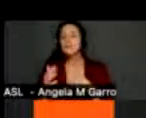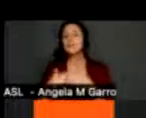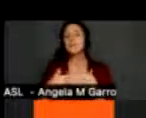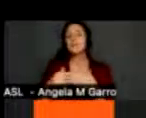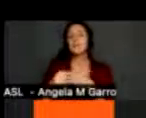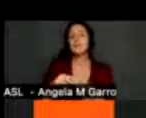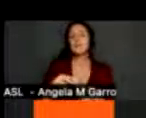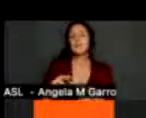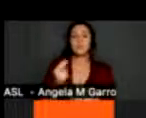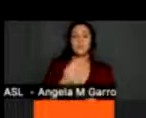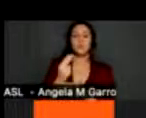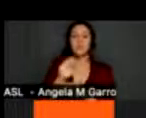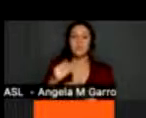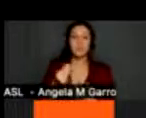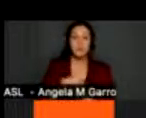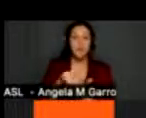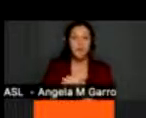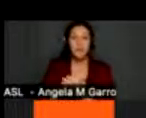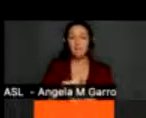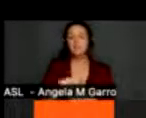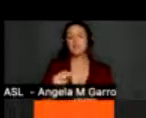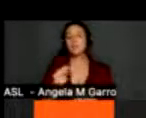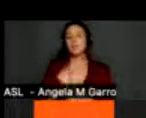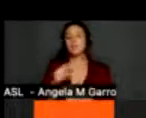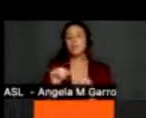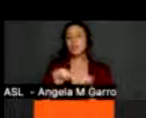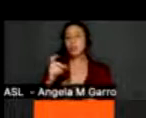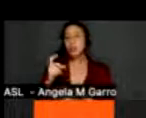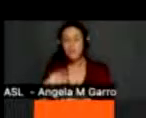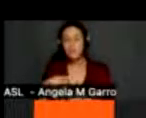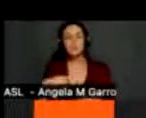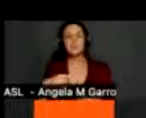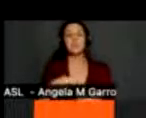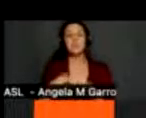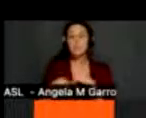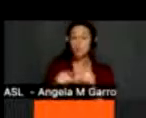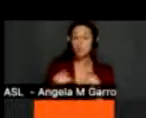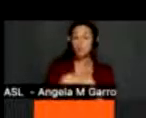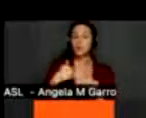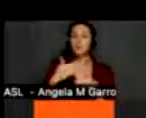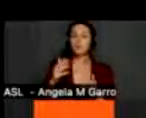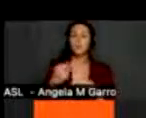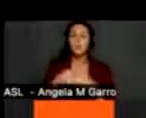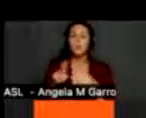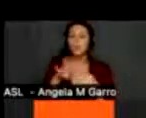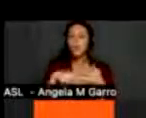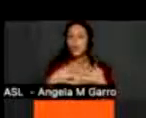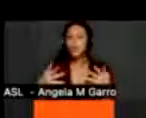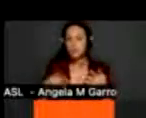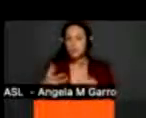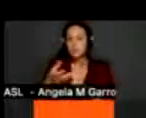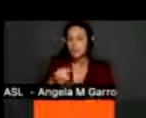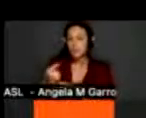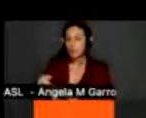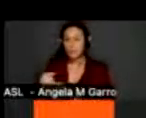aside using Measure X. In addition to that, there's a short chart summarizing the work